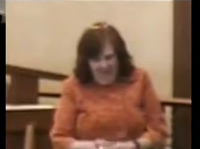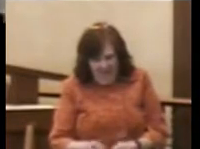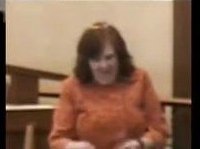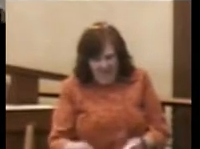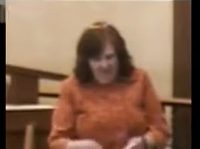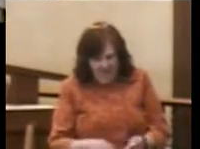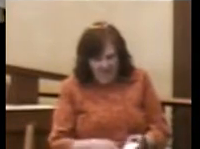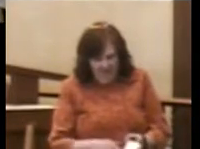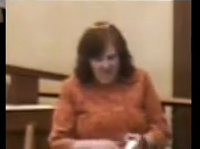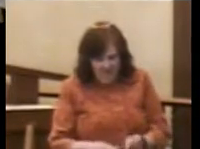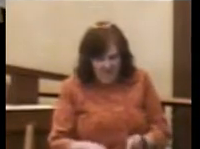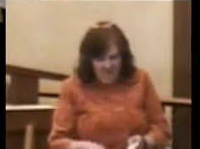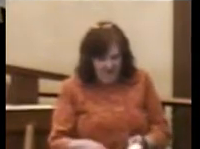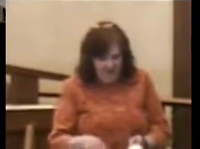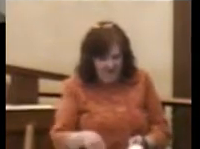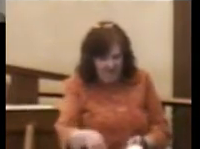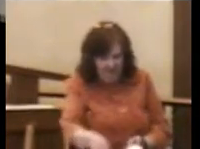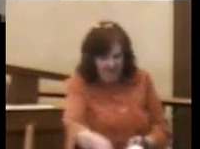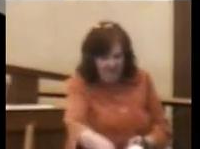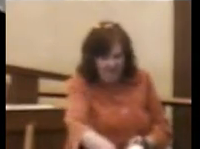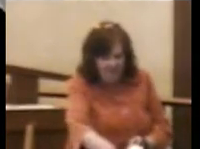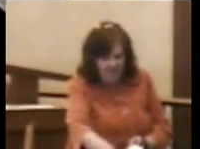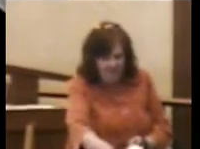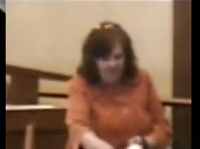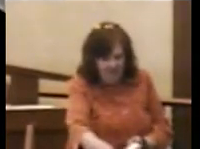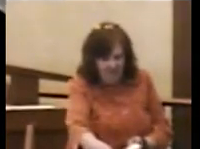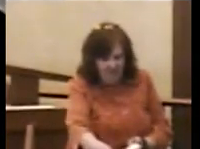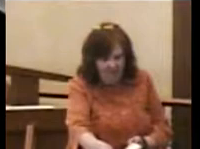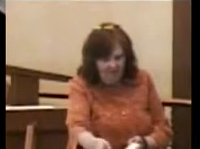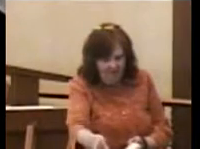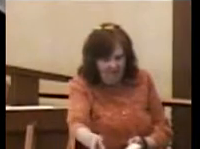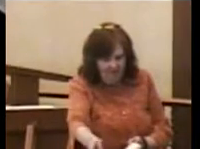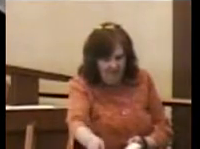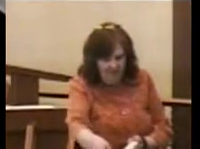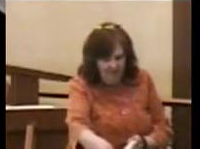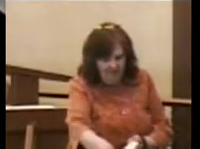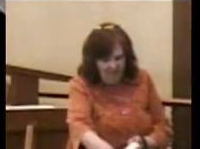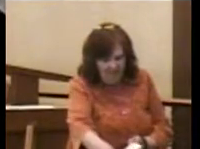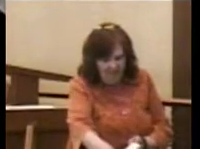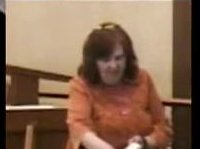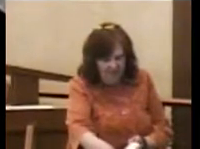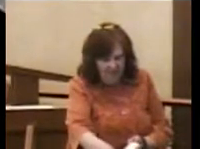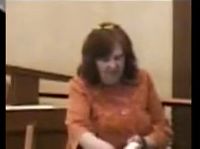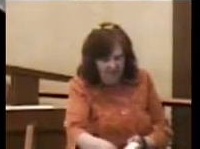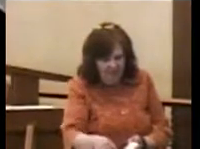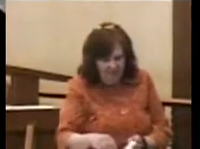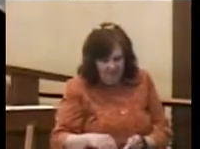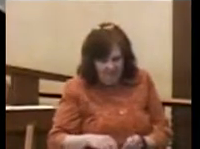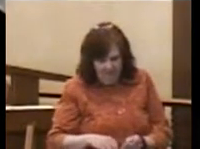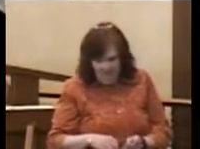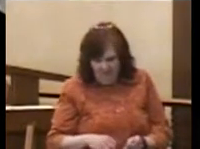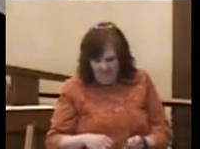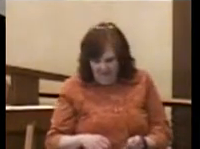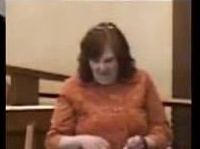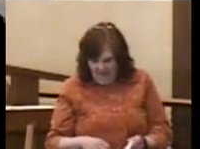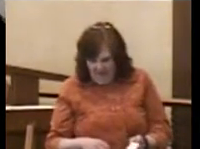Food Share Month. And did you know that 3,400 households visit the food bank every month